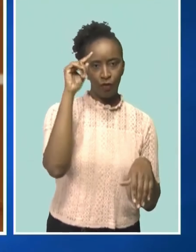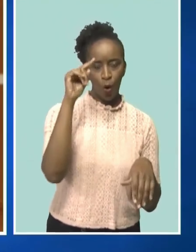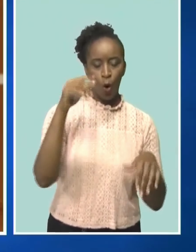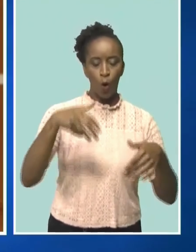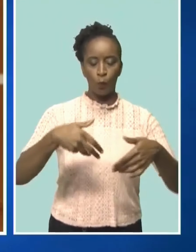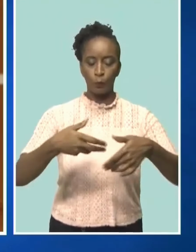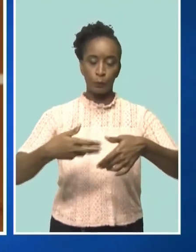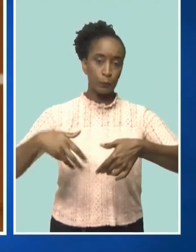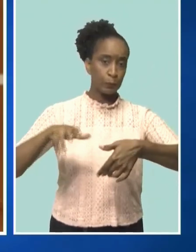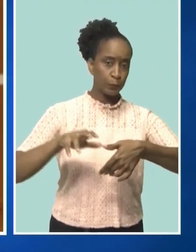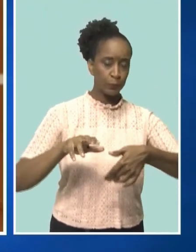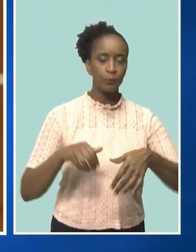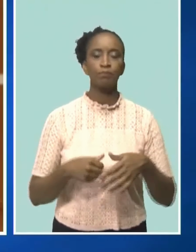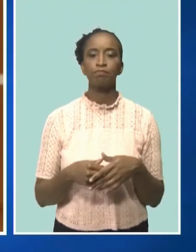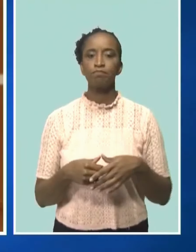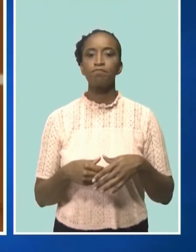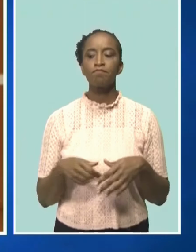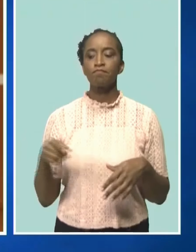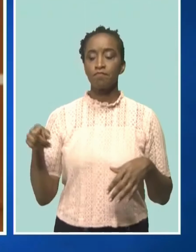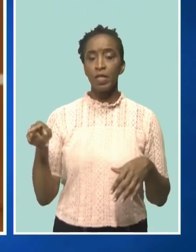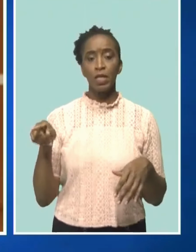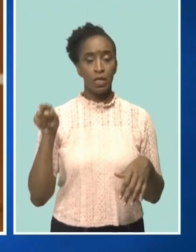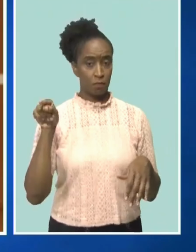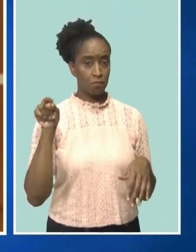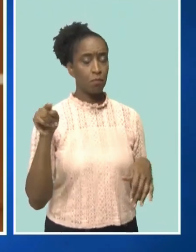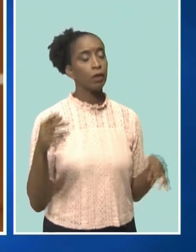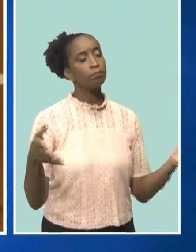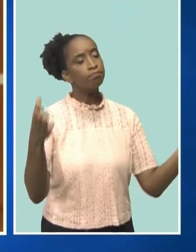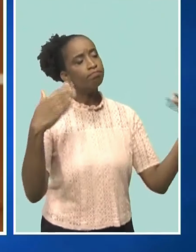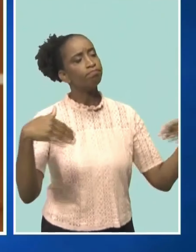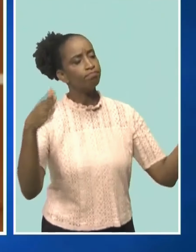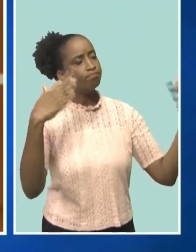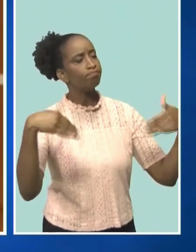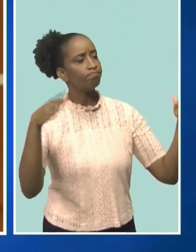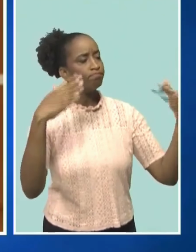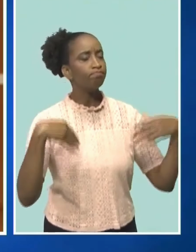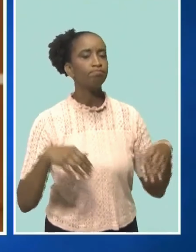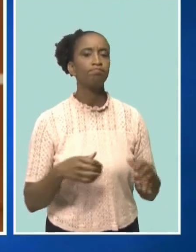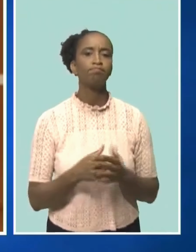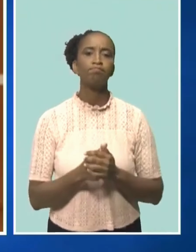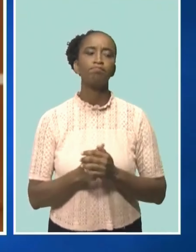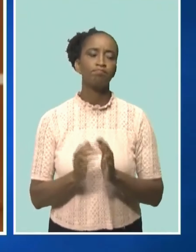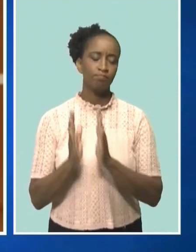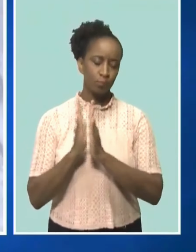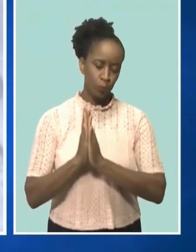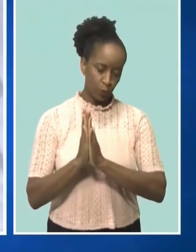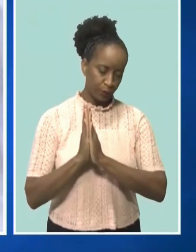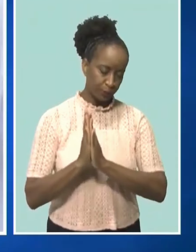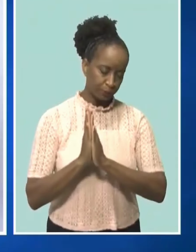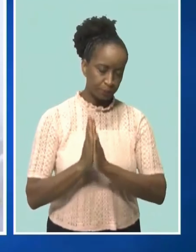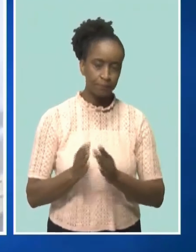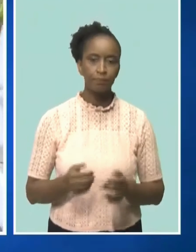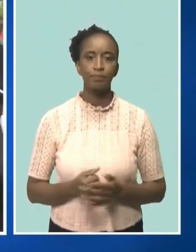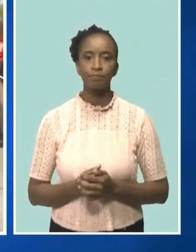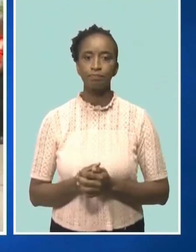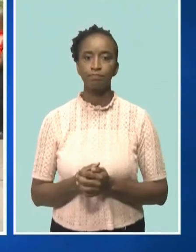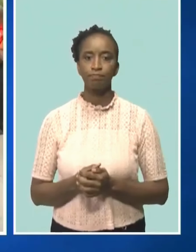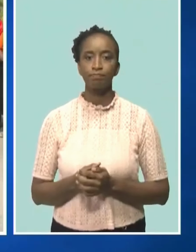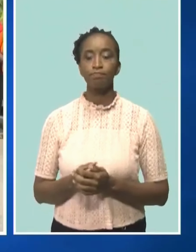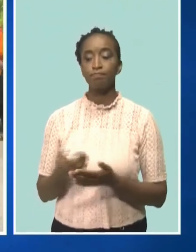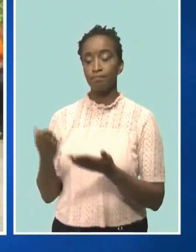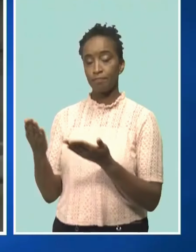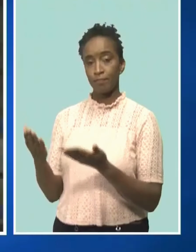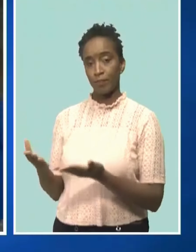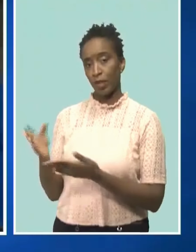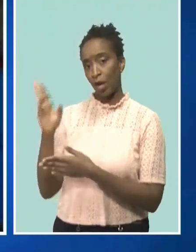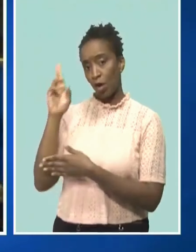Rodney would always assemble everyone and he would say a word of prayer. Inspector Inniss, who died